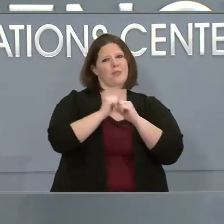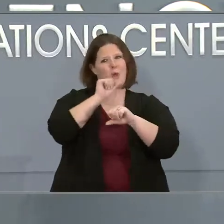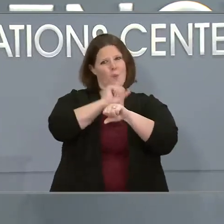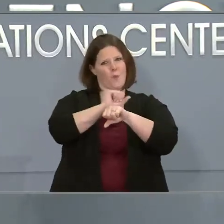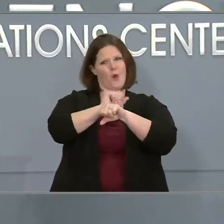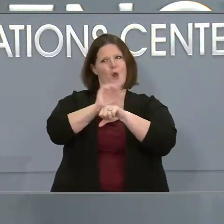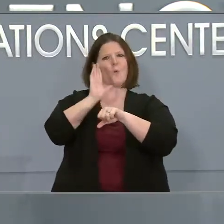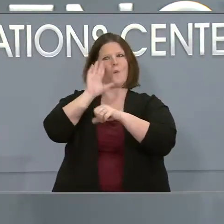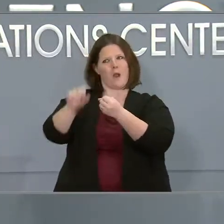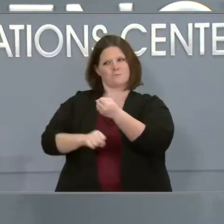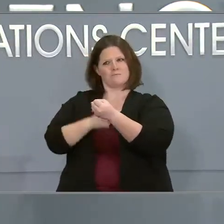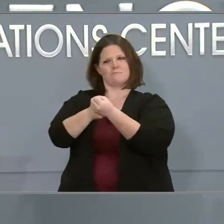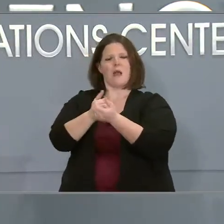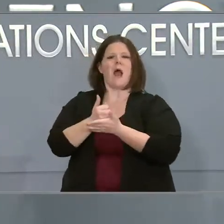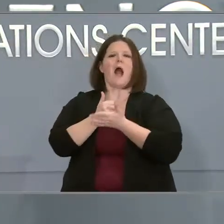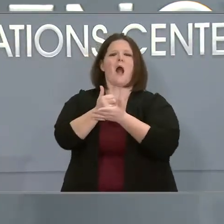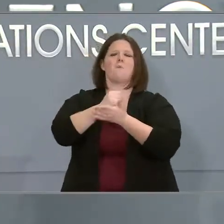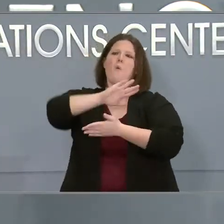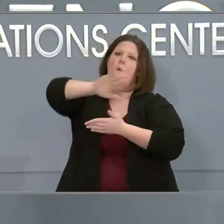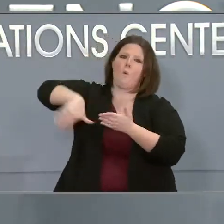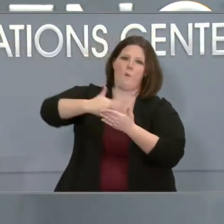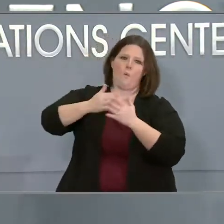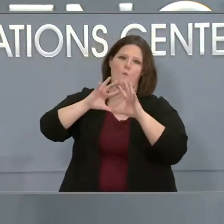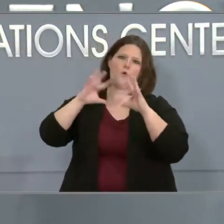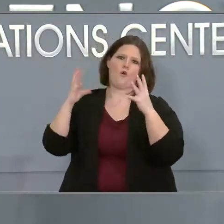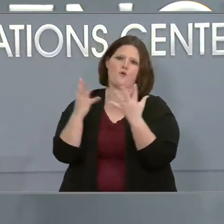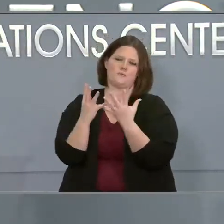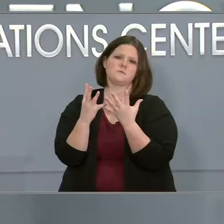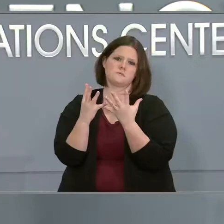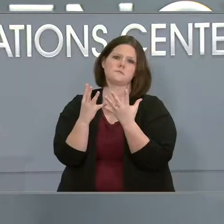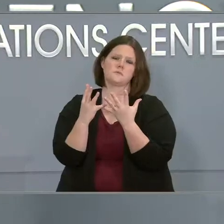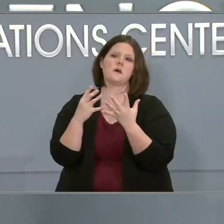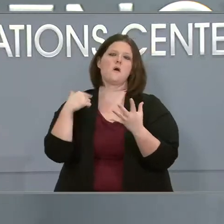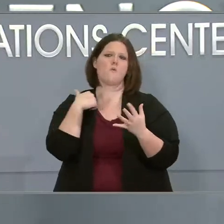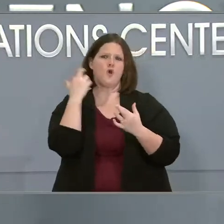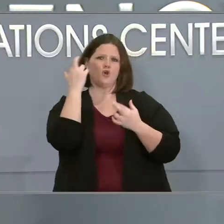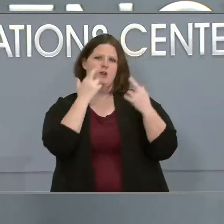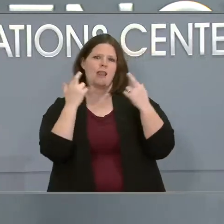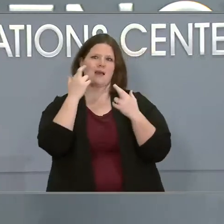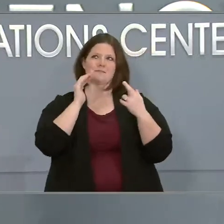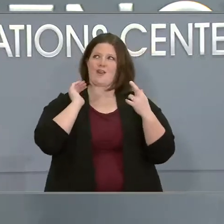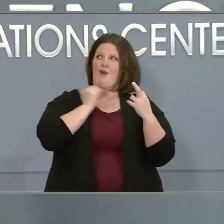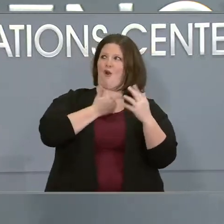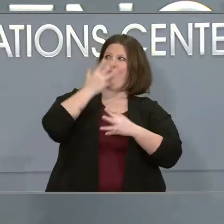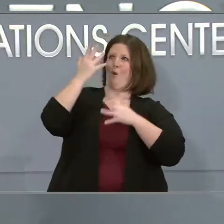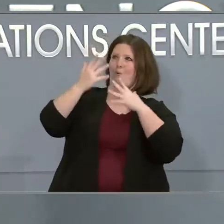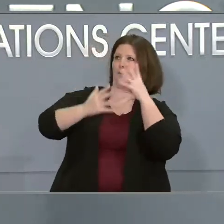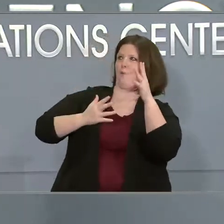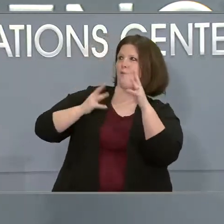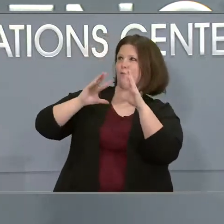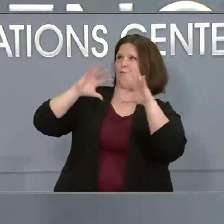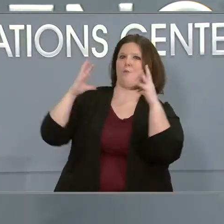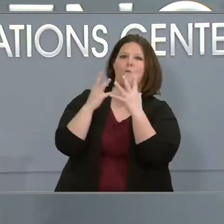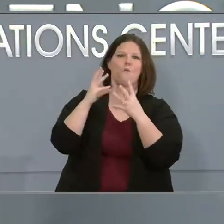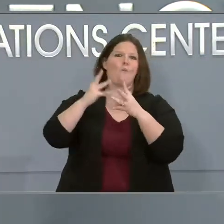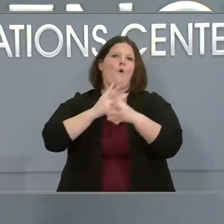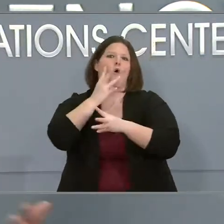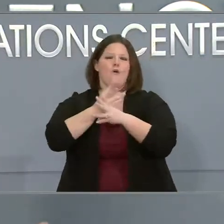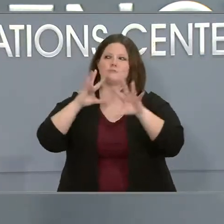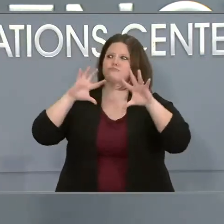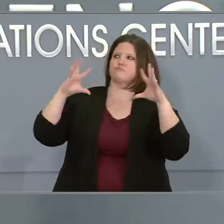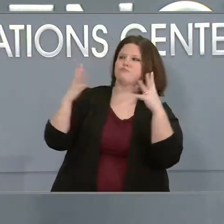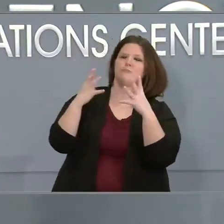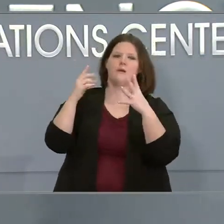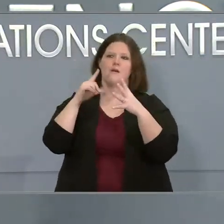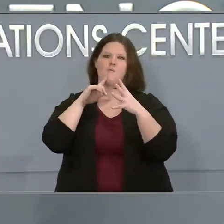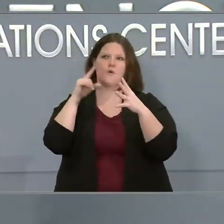this pandemic. I think we are recognizing what an integrated and globalized world we live in, and how quickly this virus can